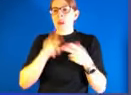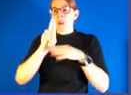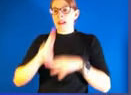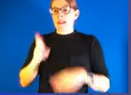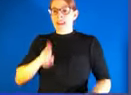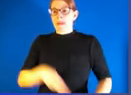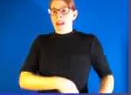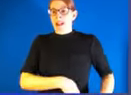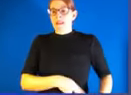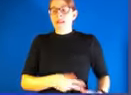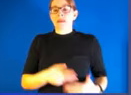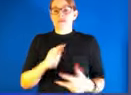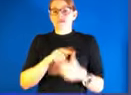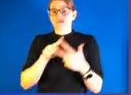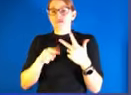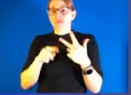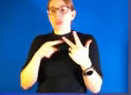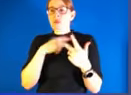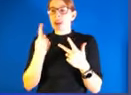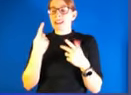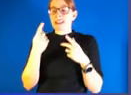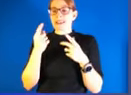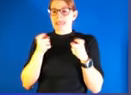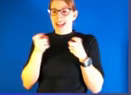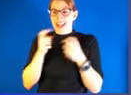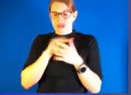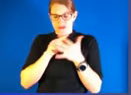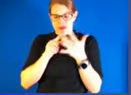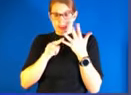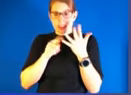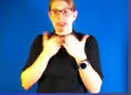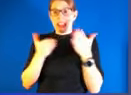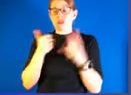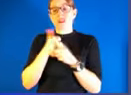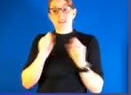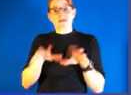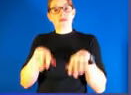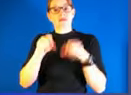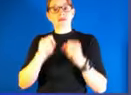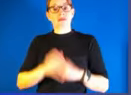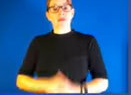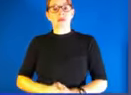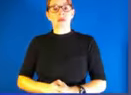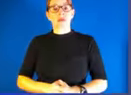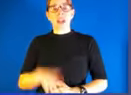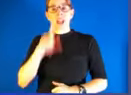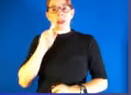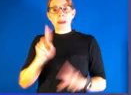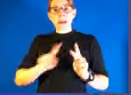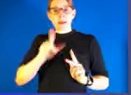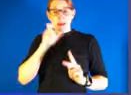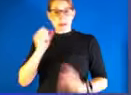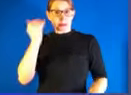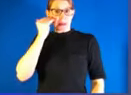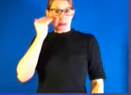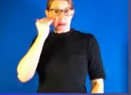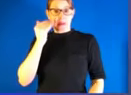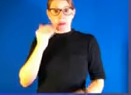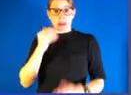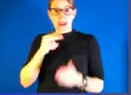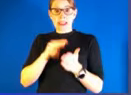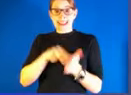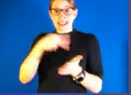of those risk mitigation things that you can do. I think people are probably not aware that slips and falls on the ice